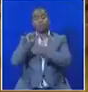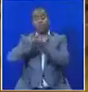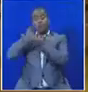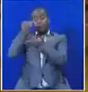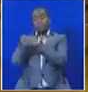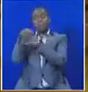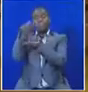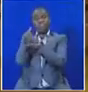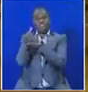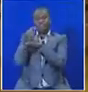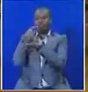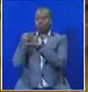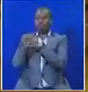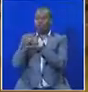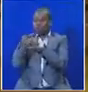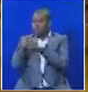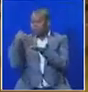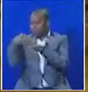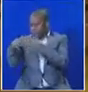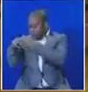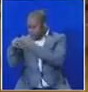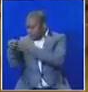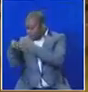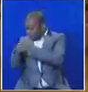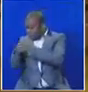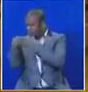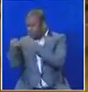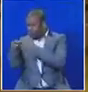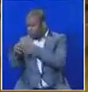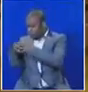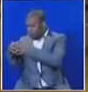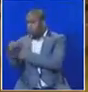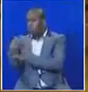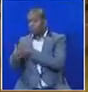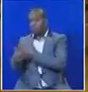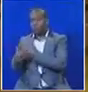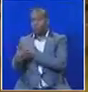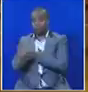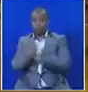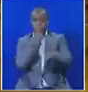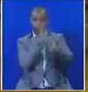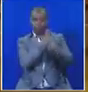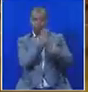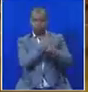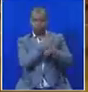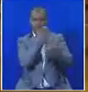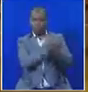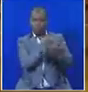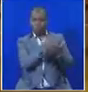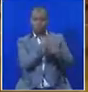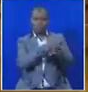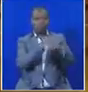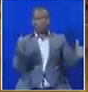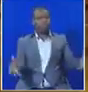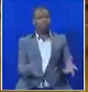provide initial funding for startups and early businesses. Township economy must be